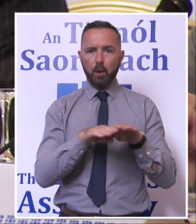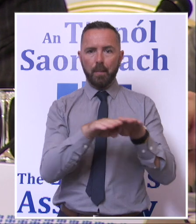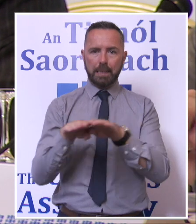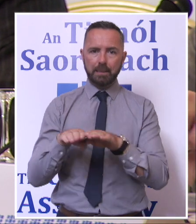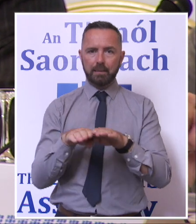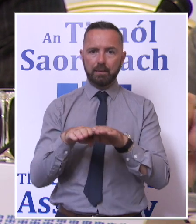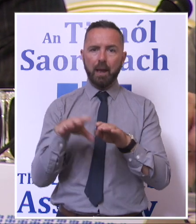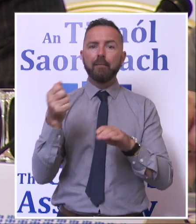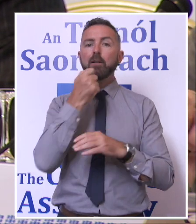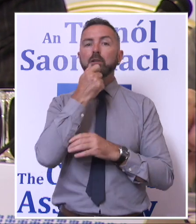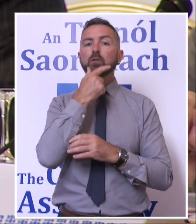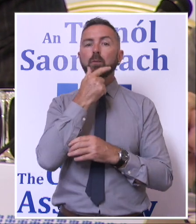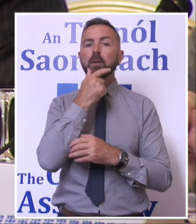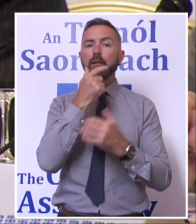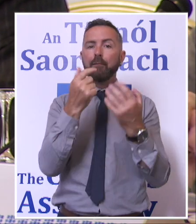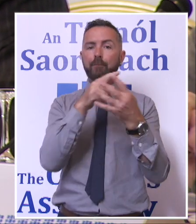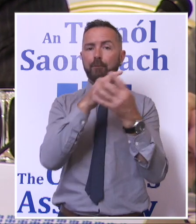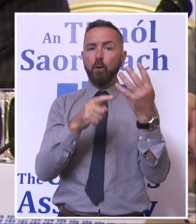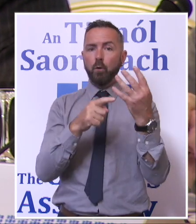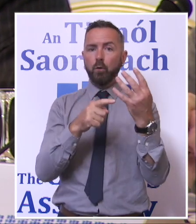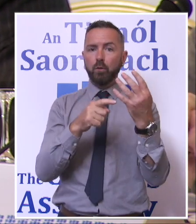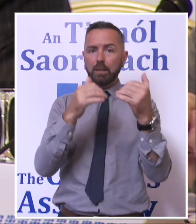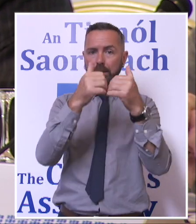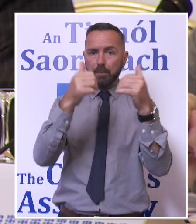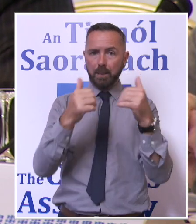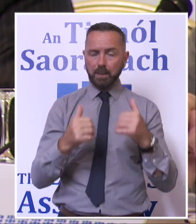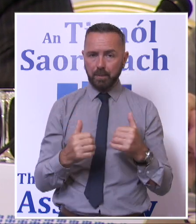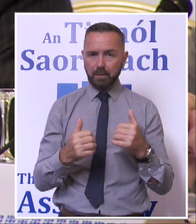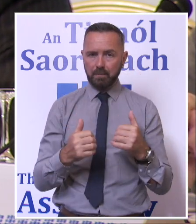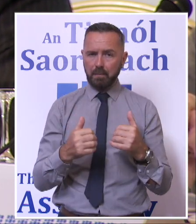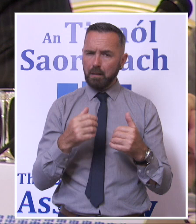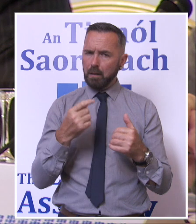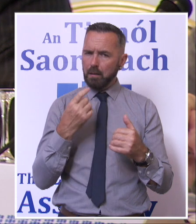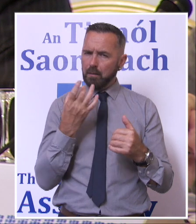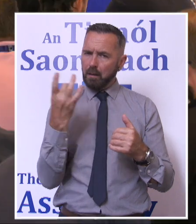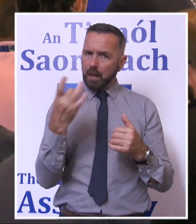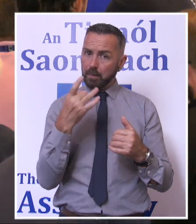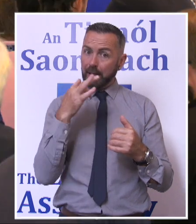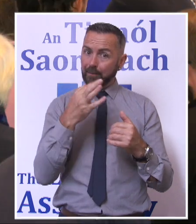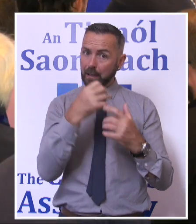Dublin into 4 administrative areas or counties been a success, and how has this impacted the townships?